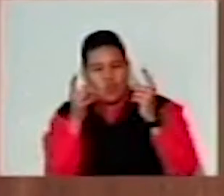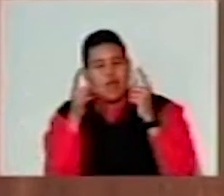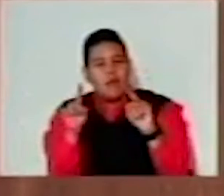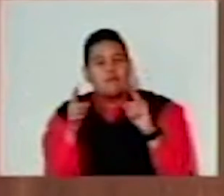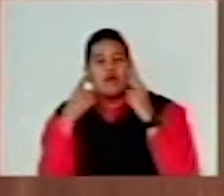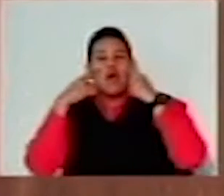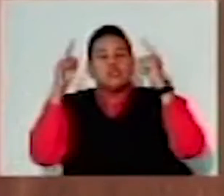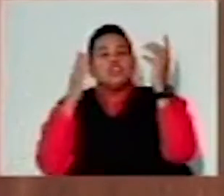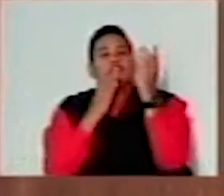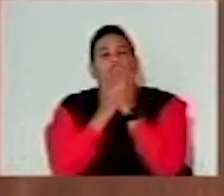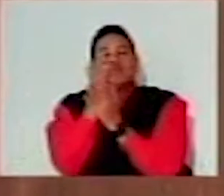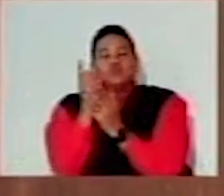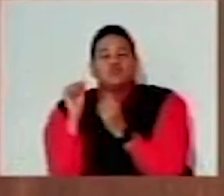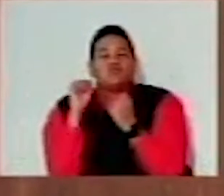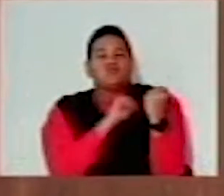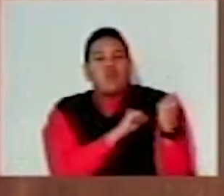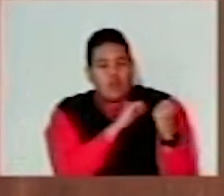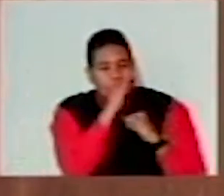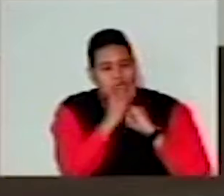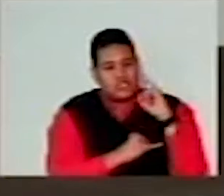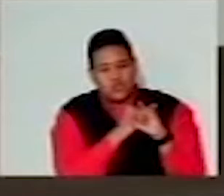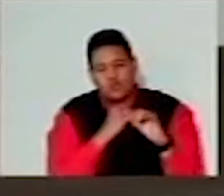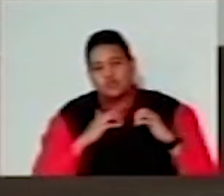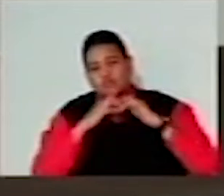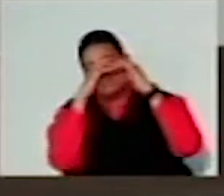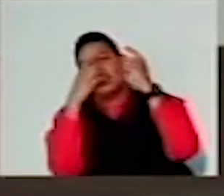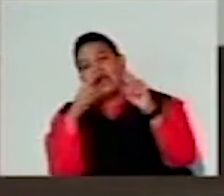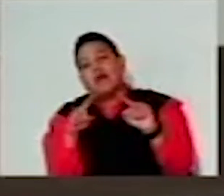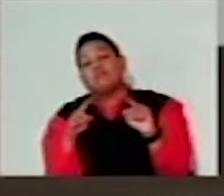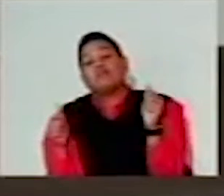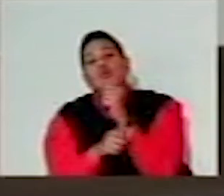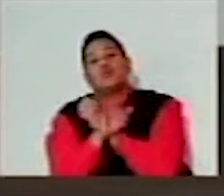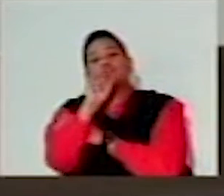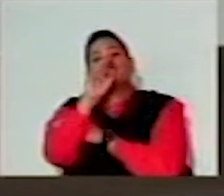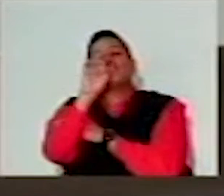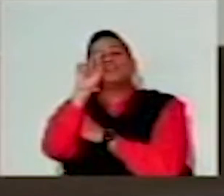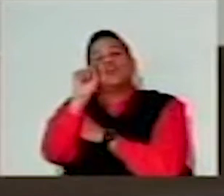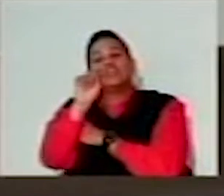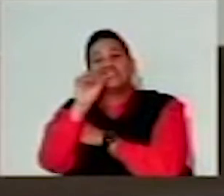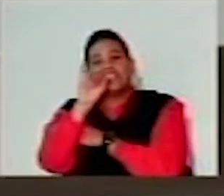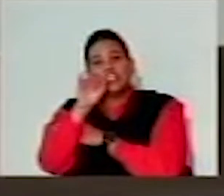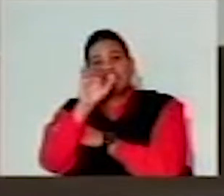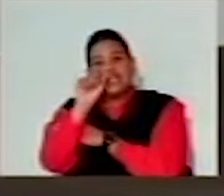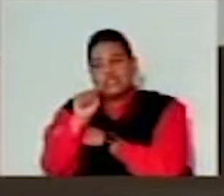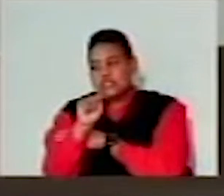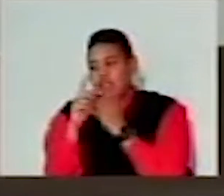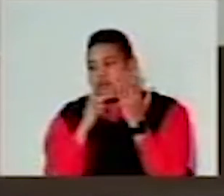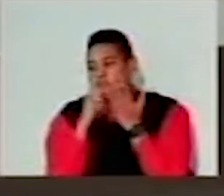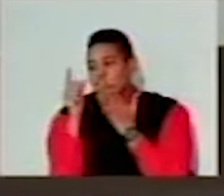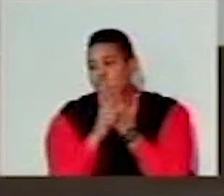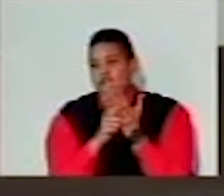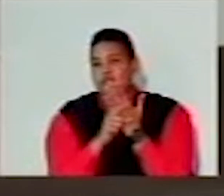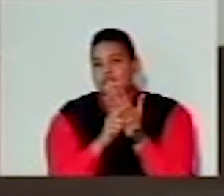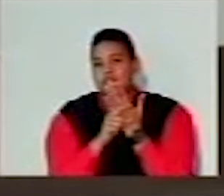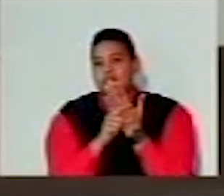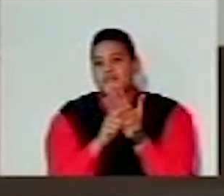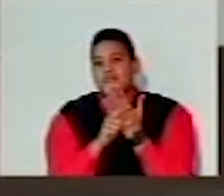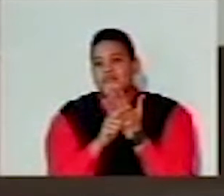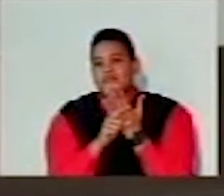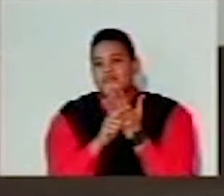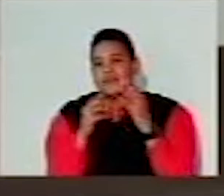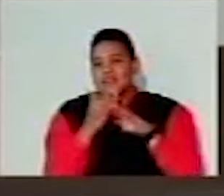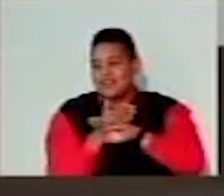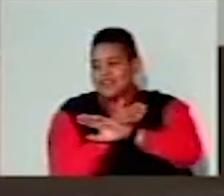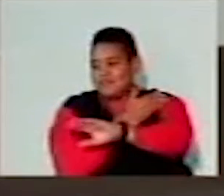through stronger institutional capacities under the JUST and JSAT program, improved prosecutorial outcomes